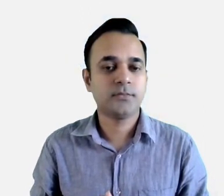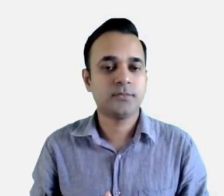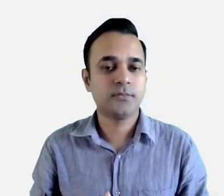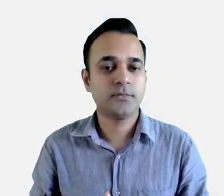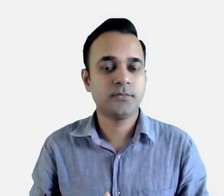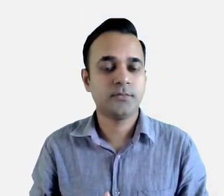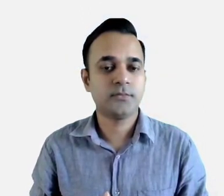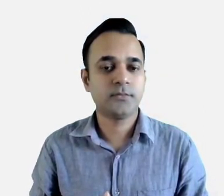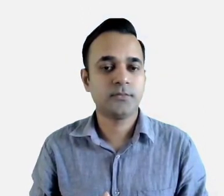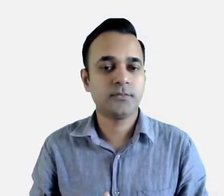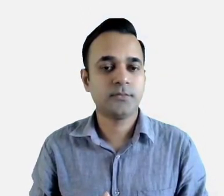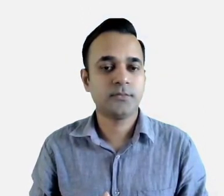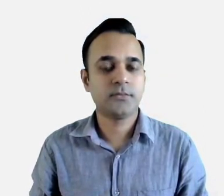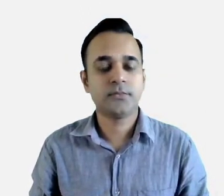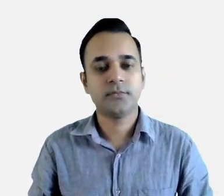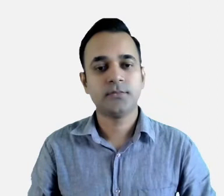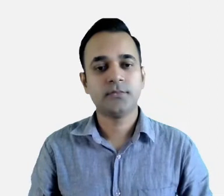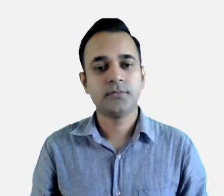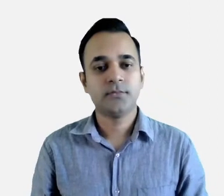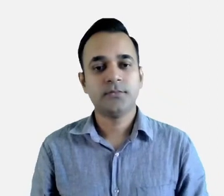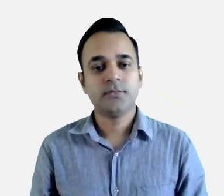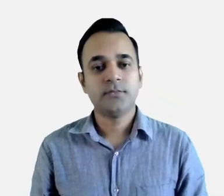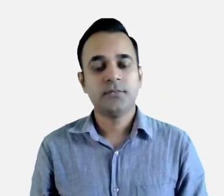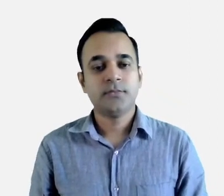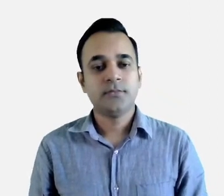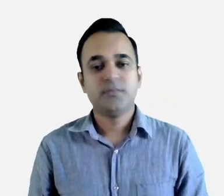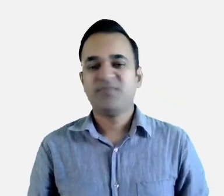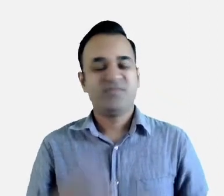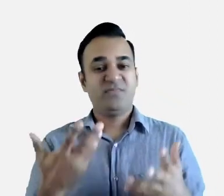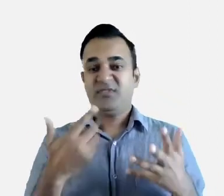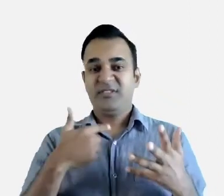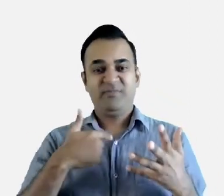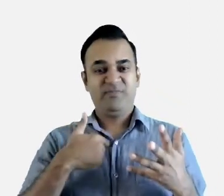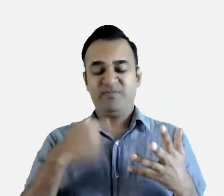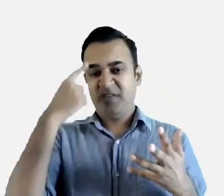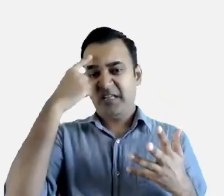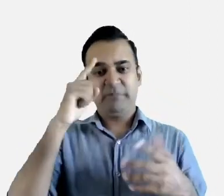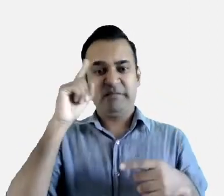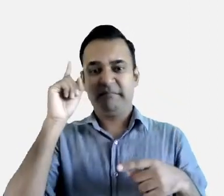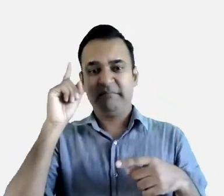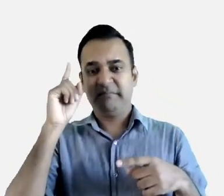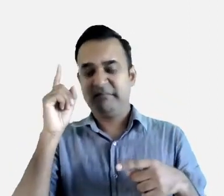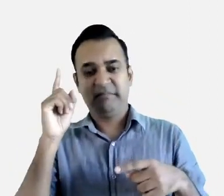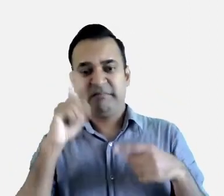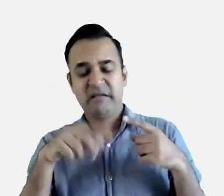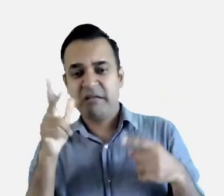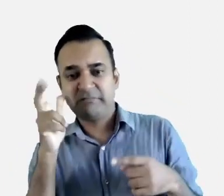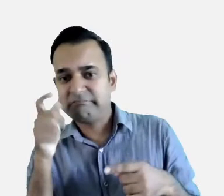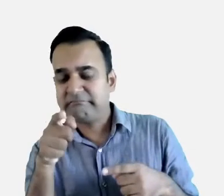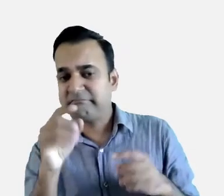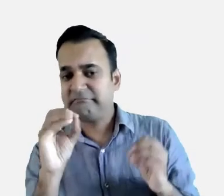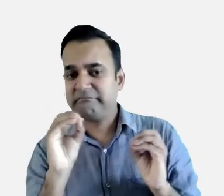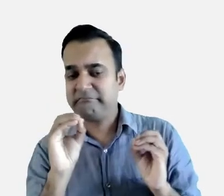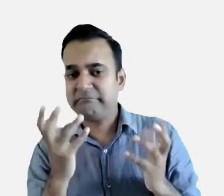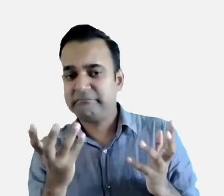Cannot hear. I don't think we can hear you yet. So I'm going to ask Dr. Tufton one of